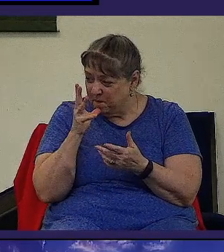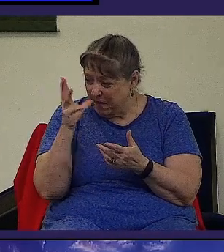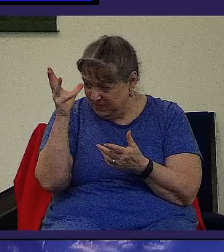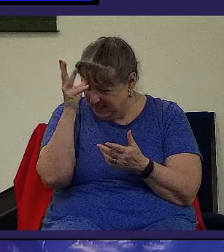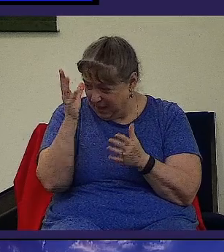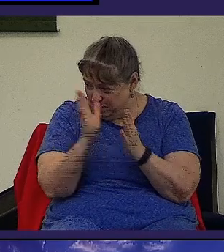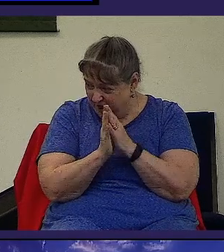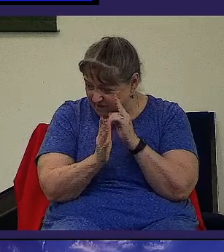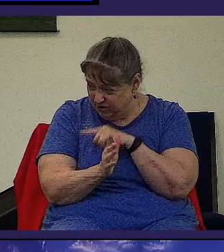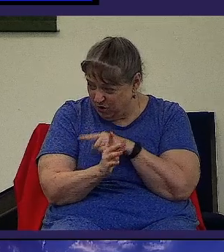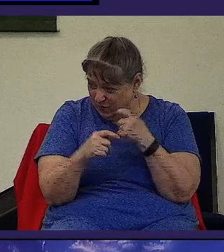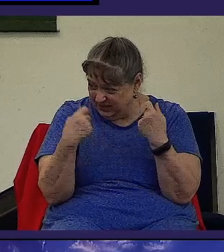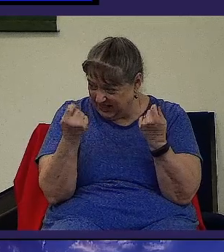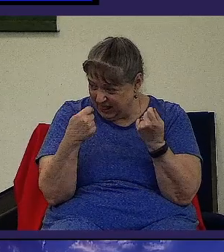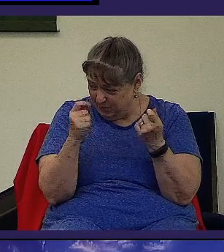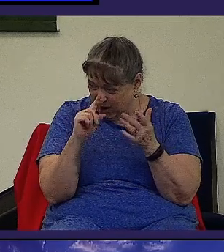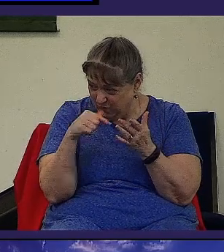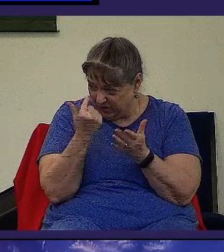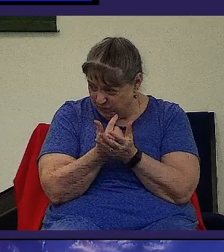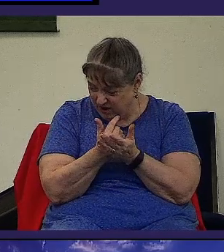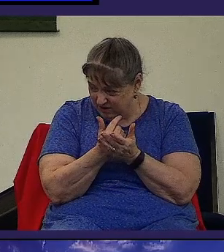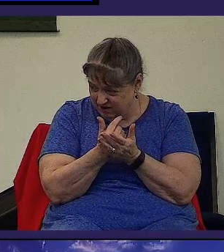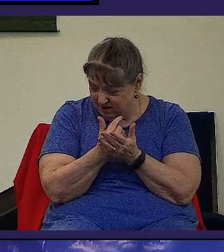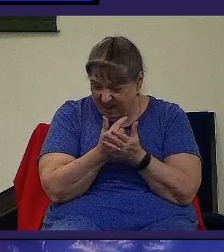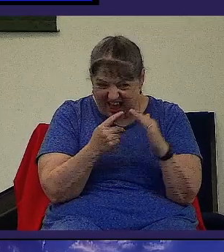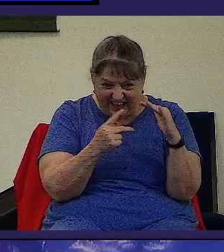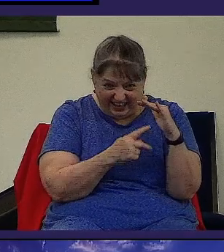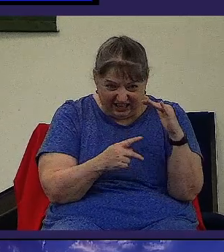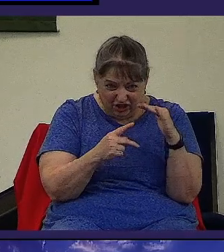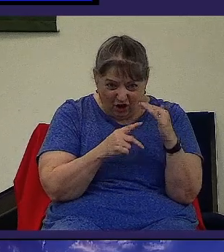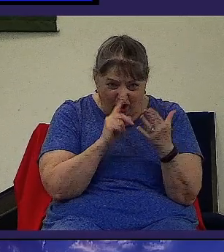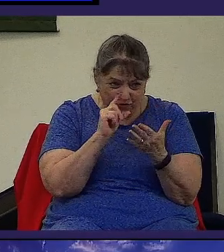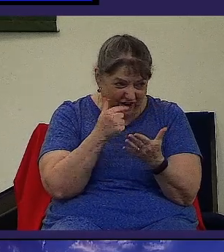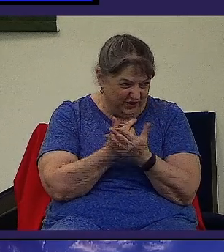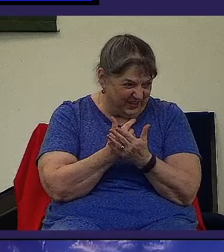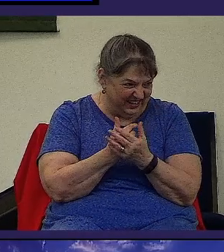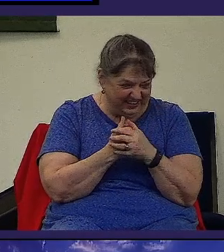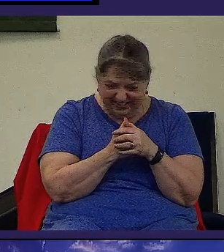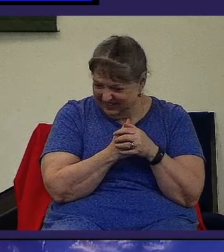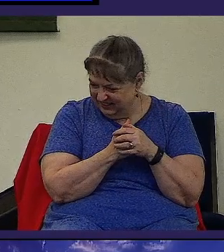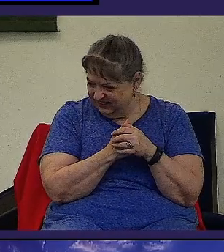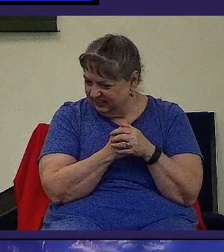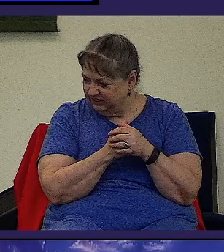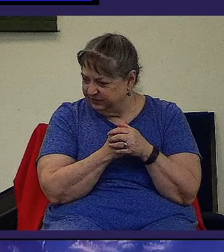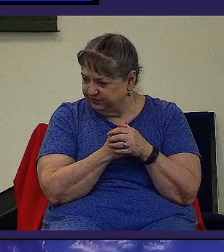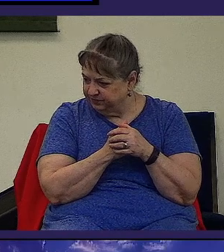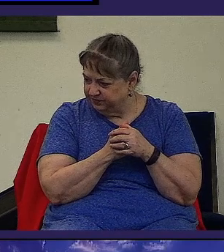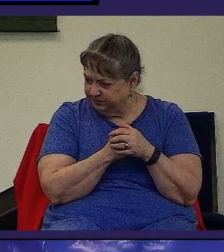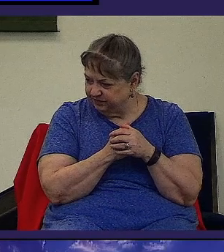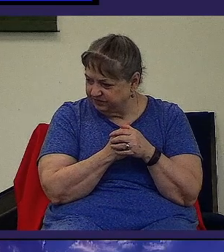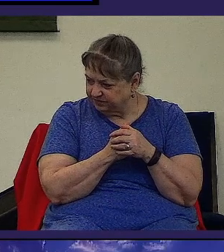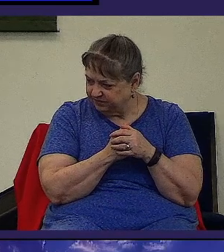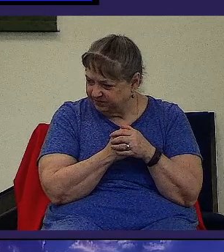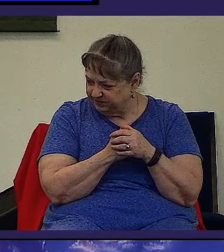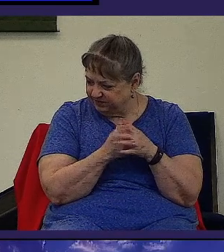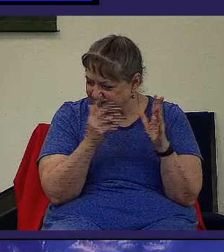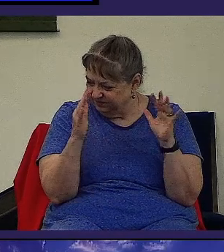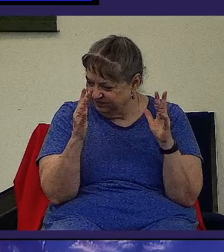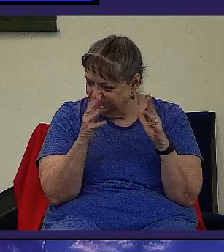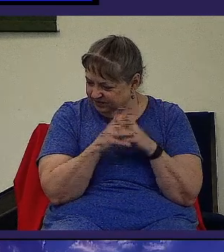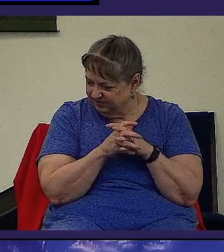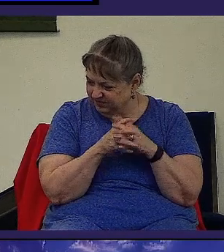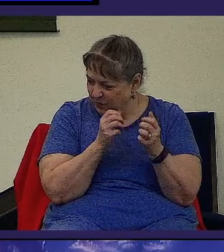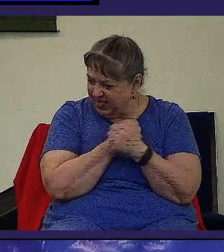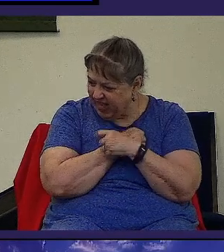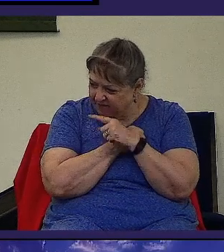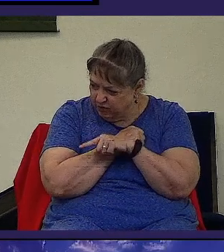celebrating with you your graduation okay from kindergarten to first grade and this is for you on behalf of our church we love you and